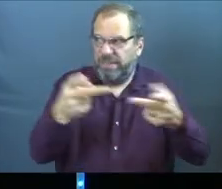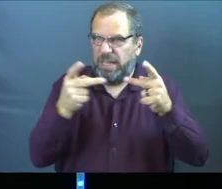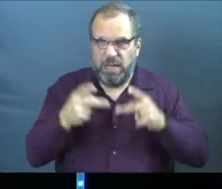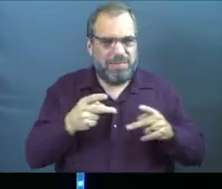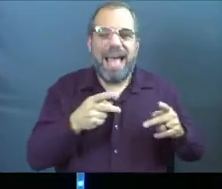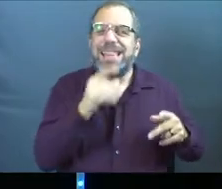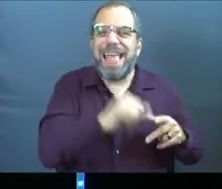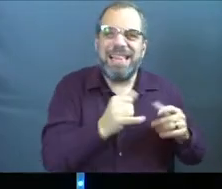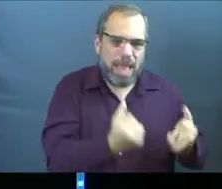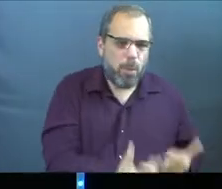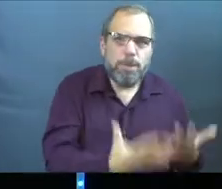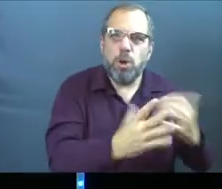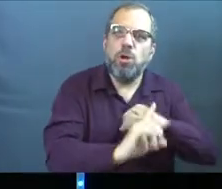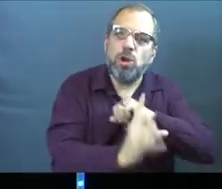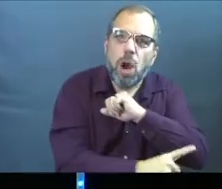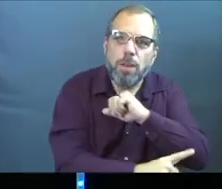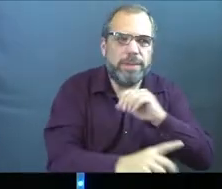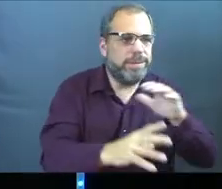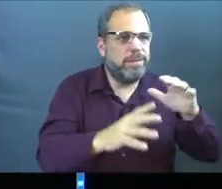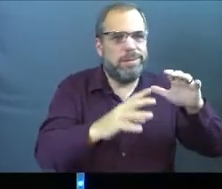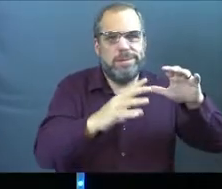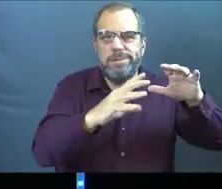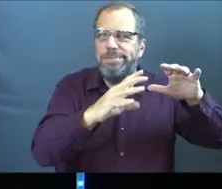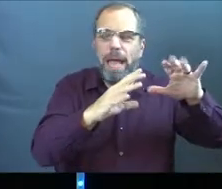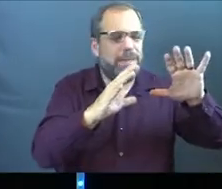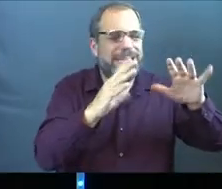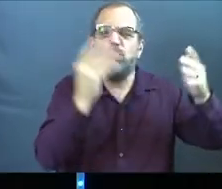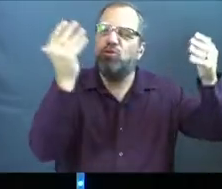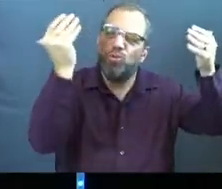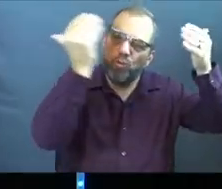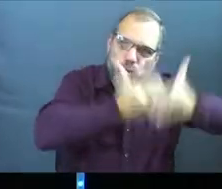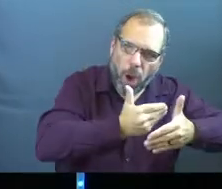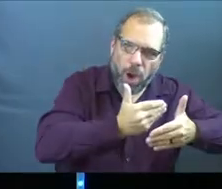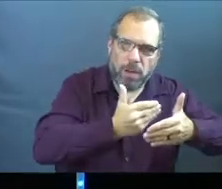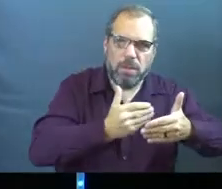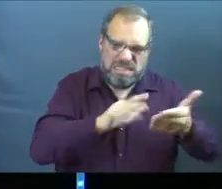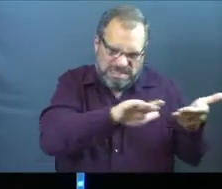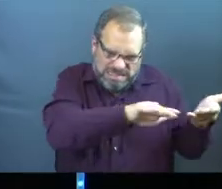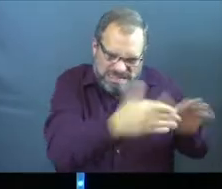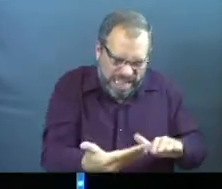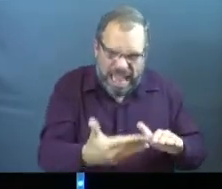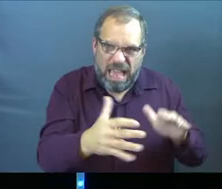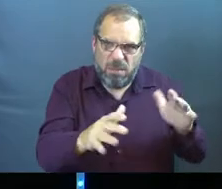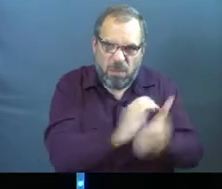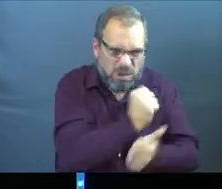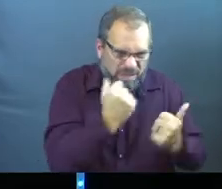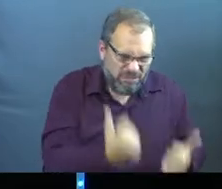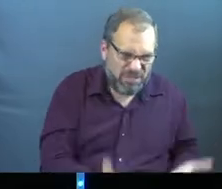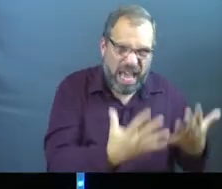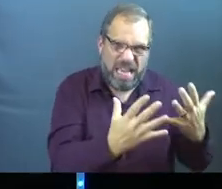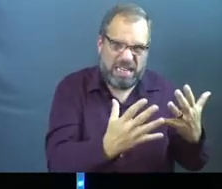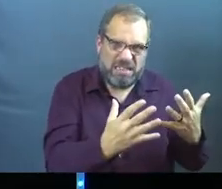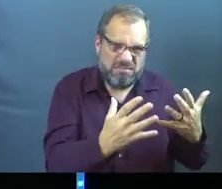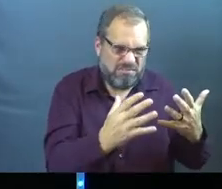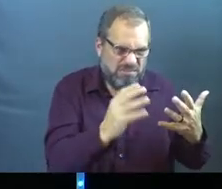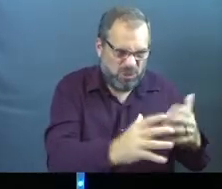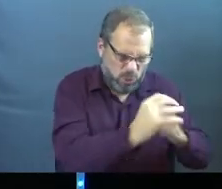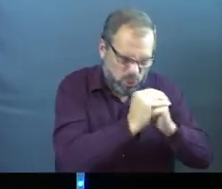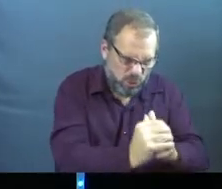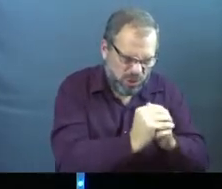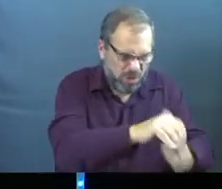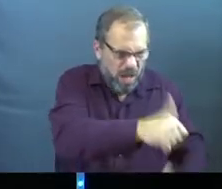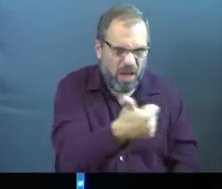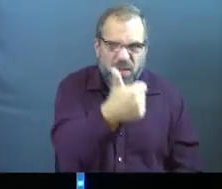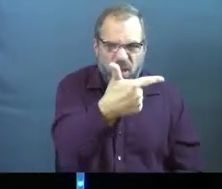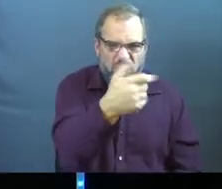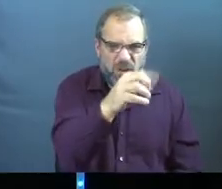place. It was a place where they would burn garbage and trash and like it was just dark. So death, brokenness, fire, all these things, the worship of